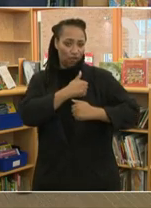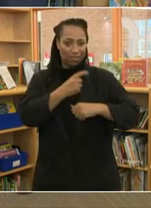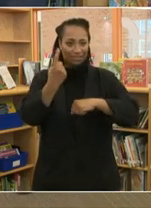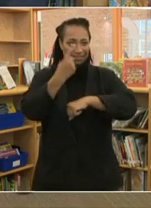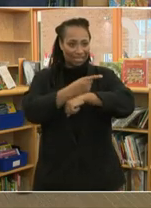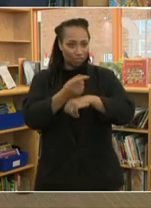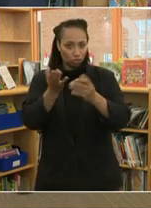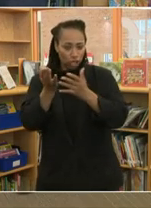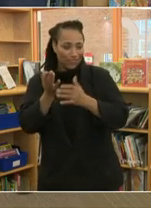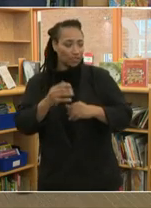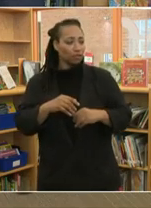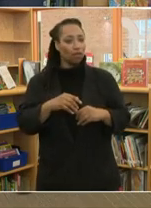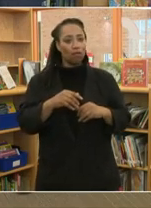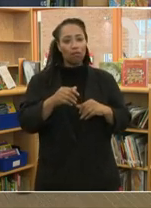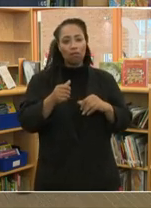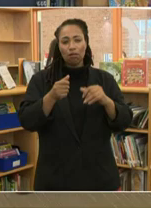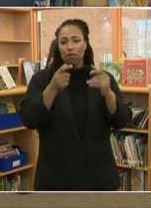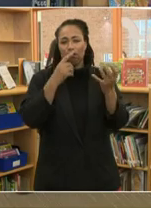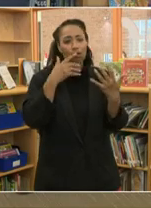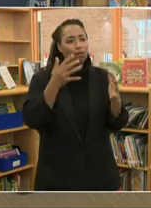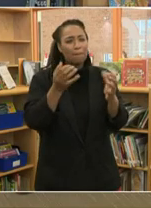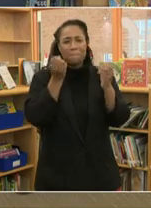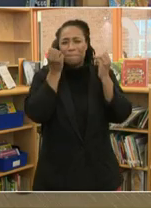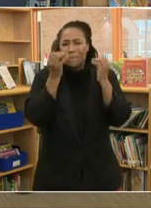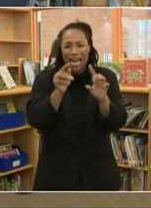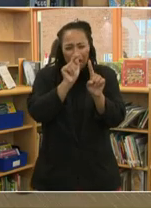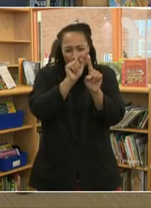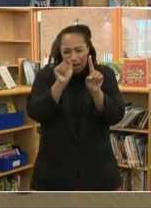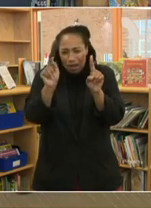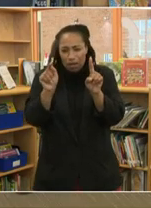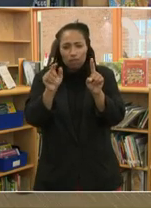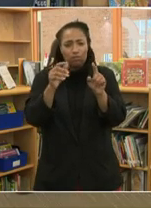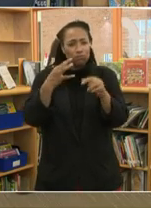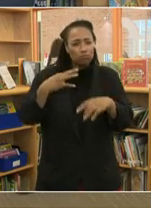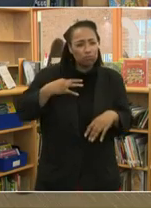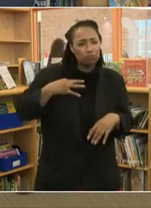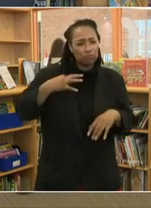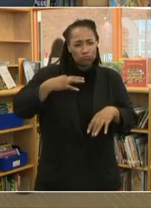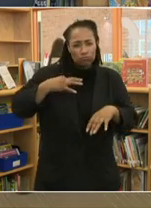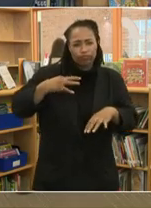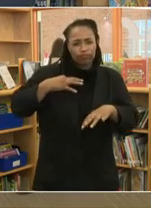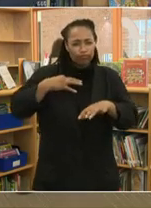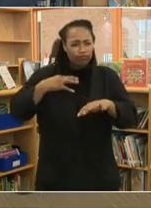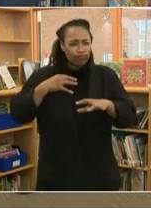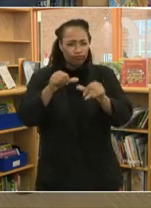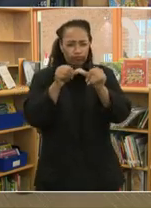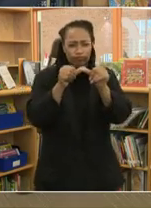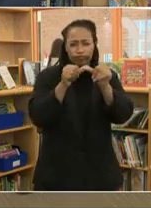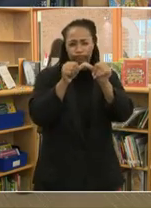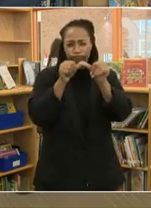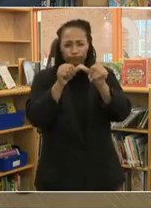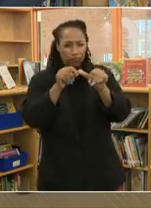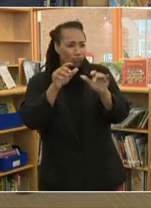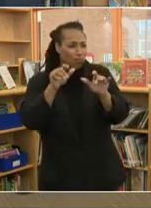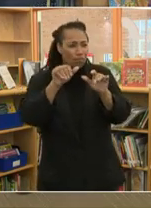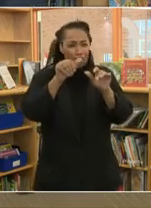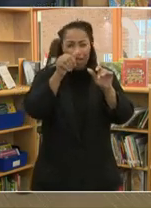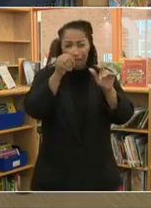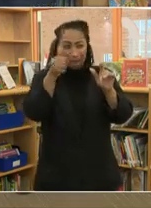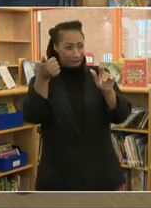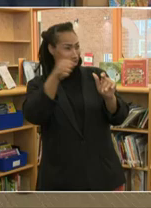of volunteer hours ever recorded by one country. It's never happened before. Everything we're proposing